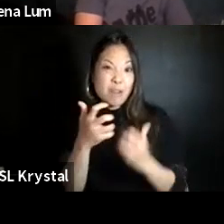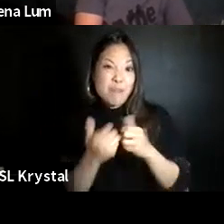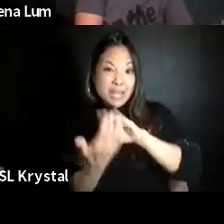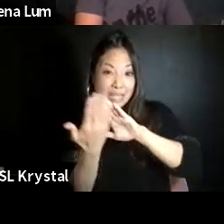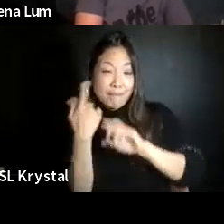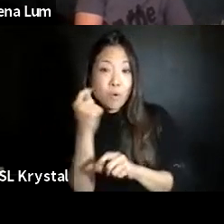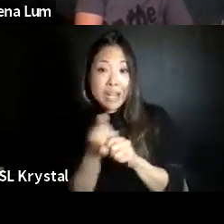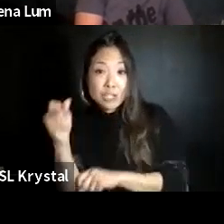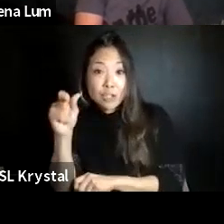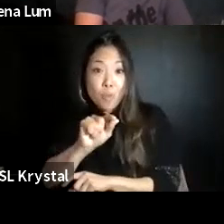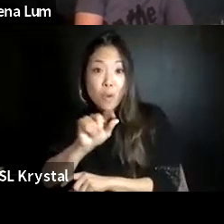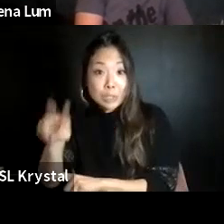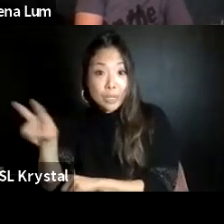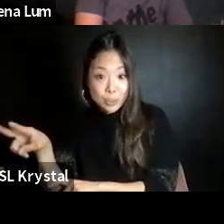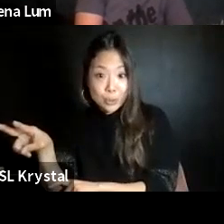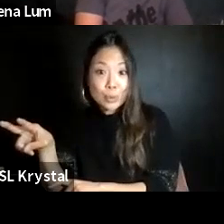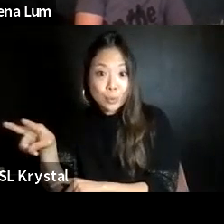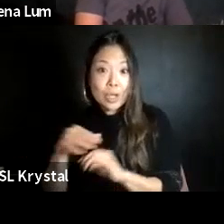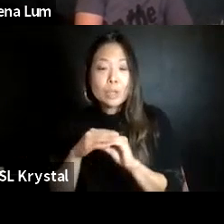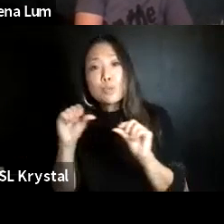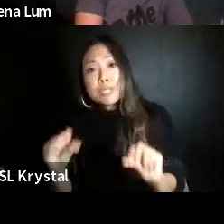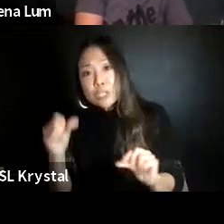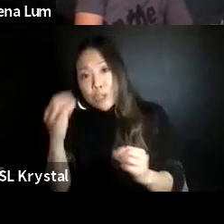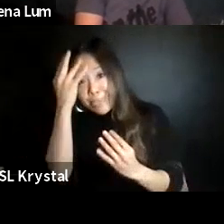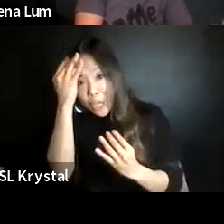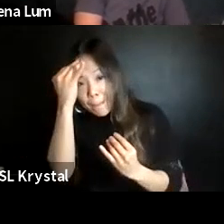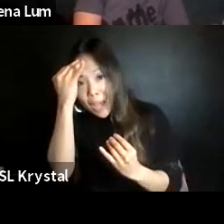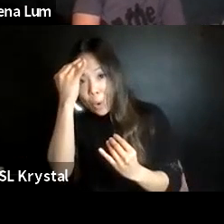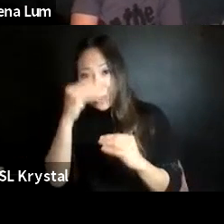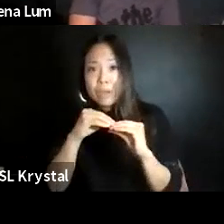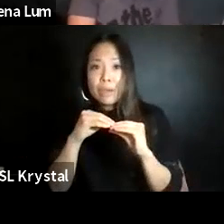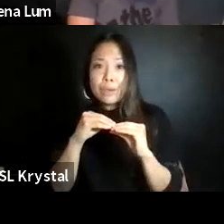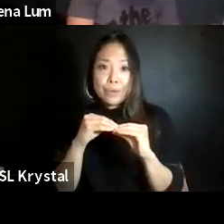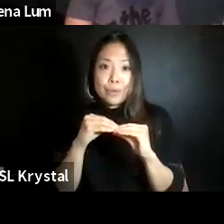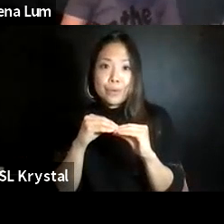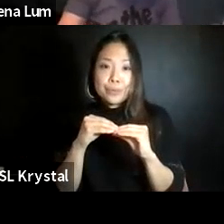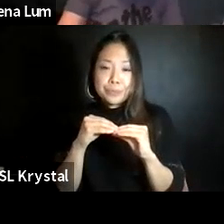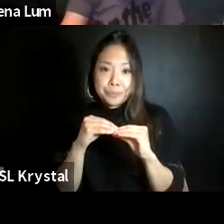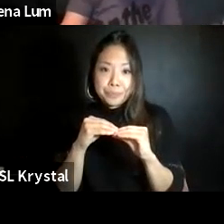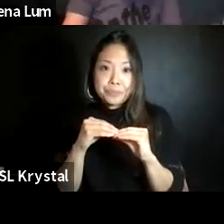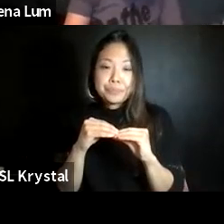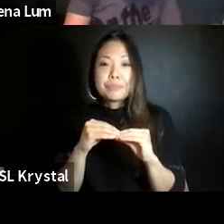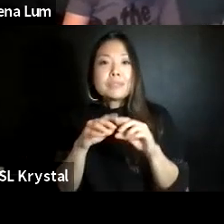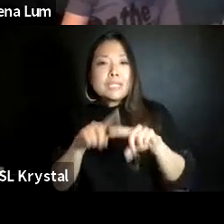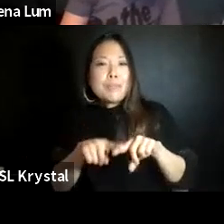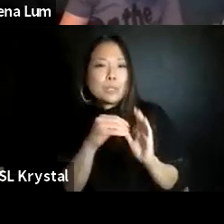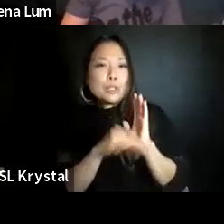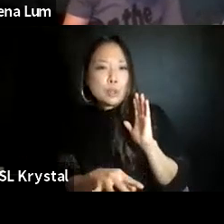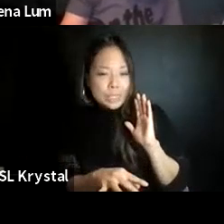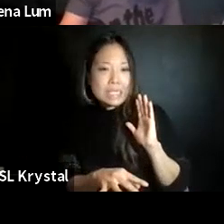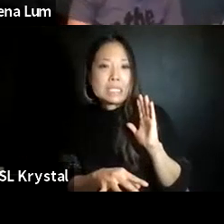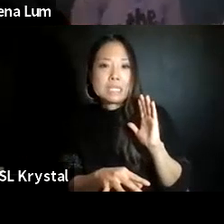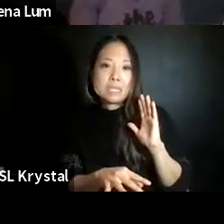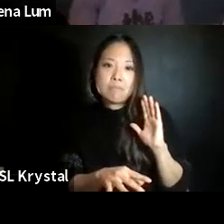think about set asides for specific students from school types or something that